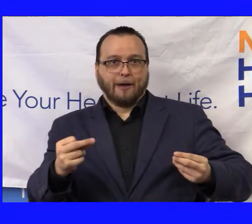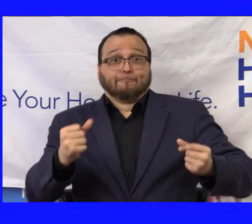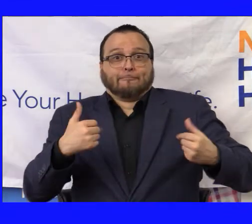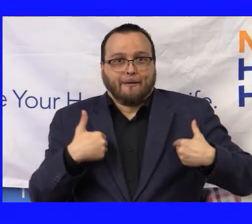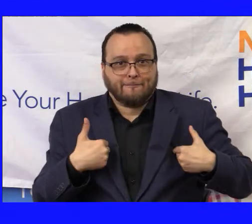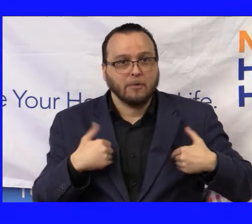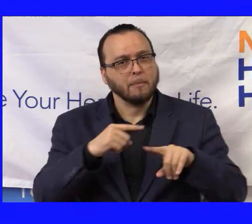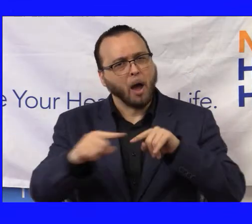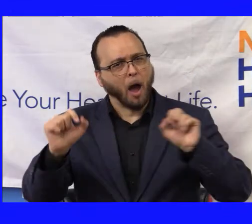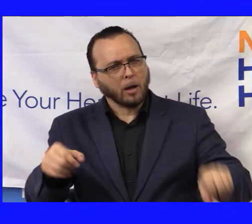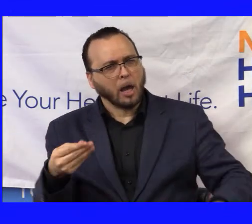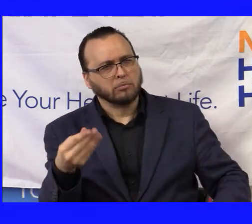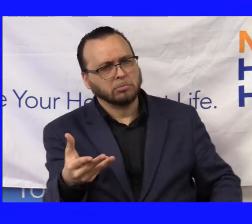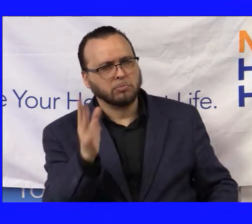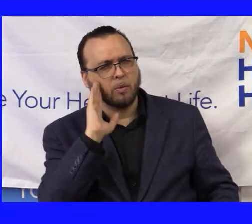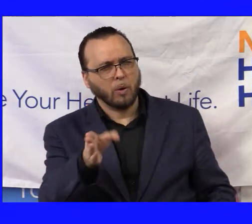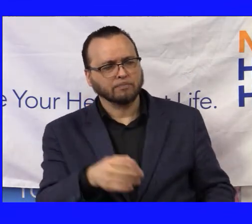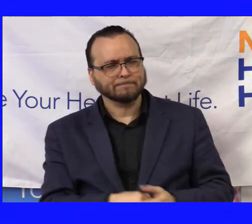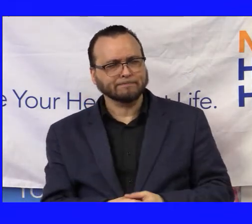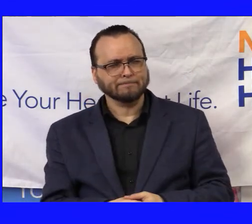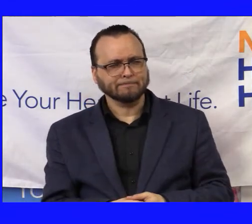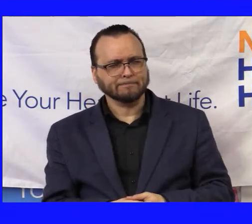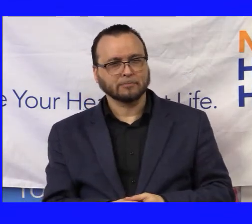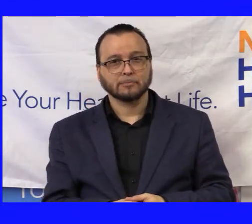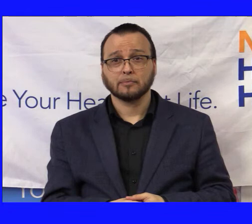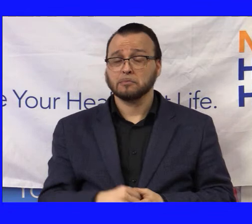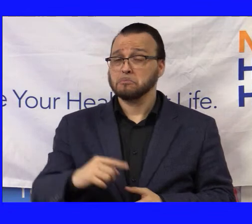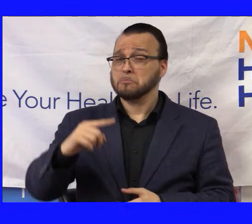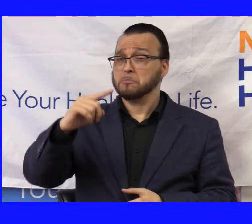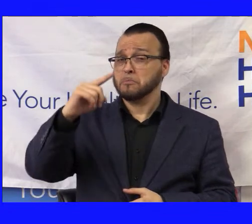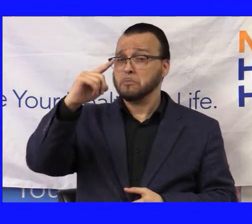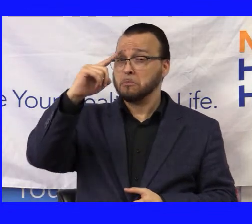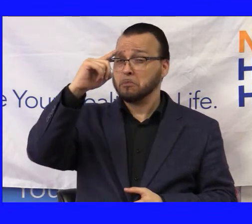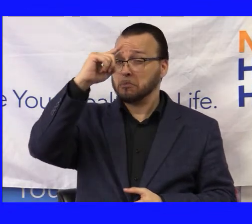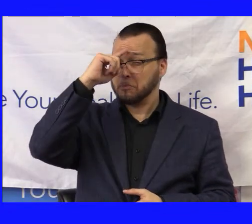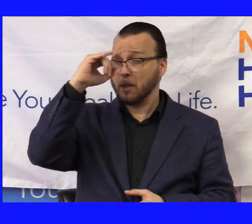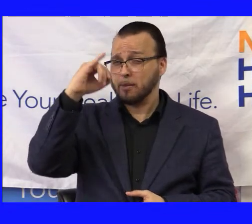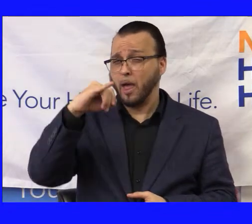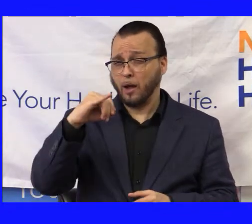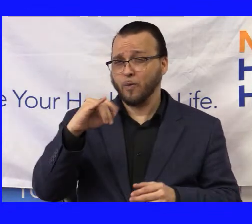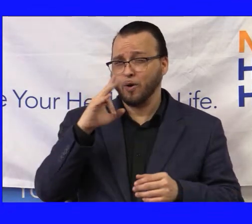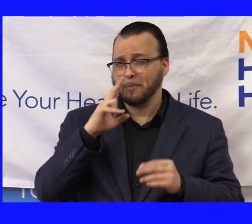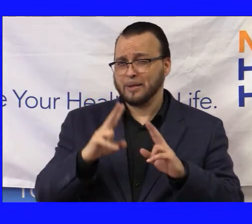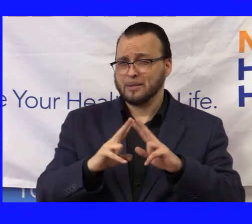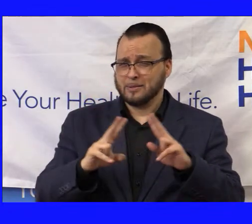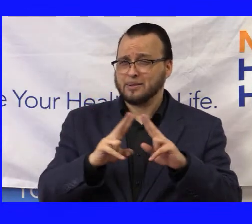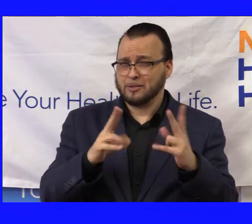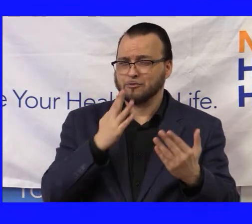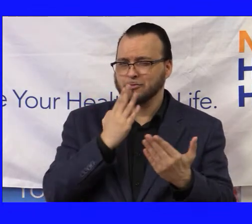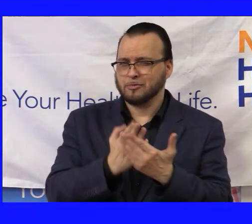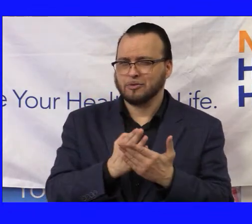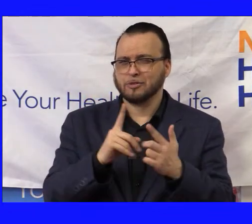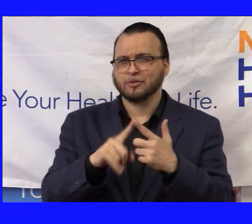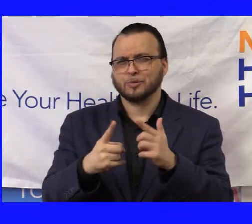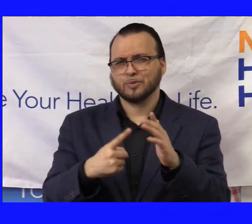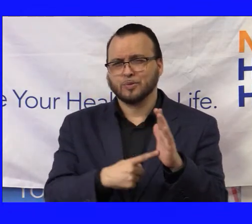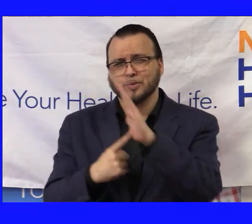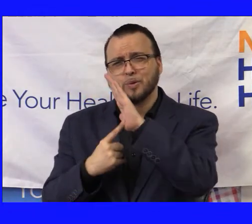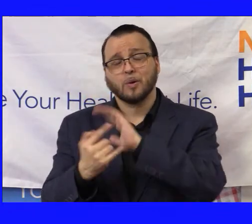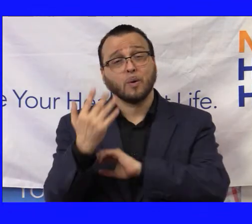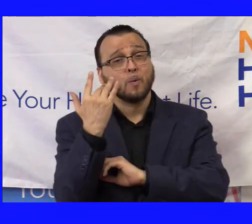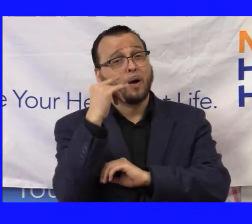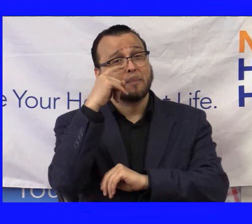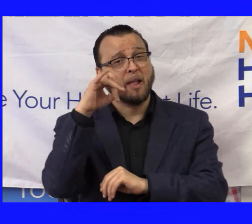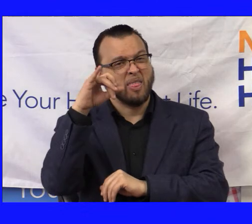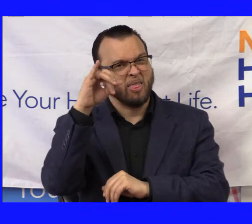those. That's a great question. Yep. I think that would be extremely good to showcase, because that's what